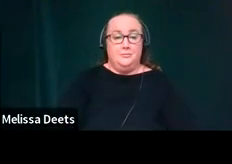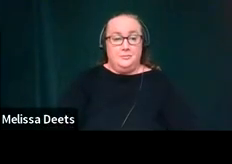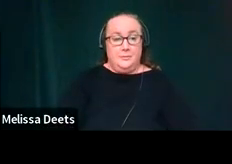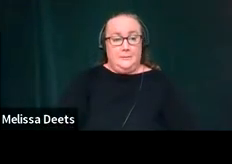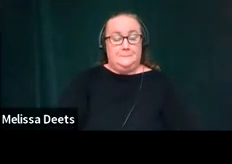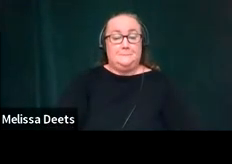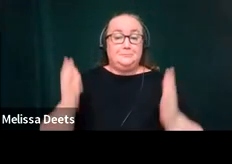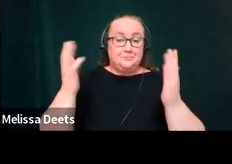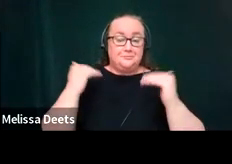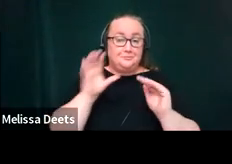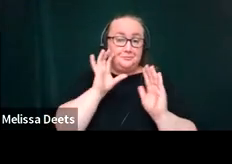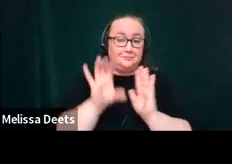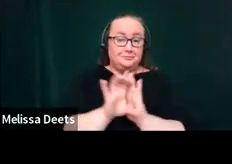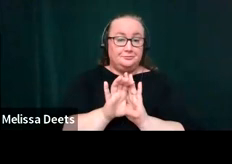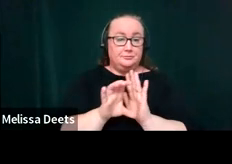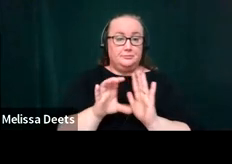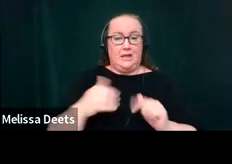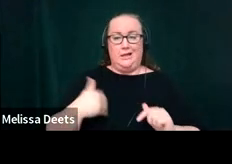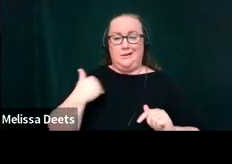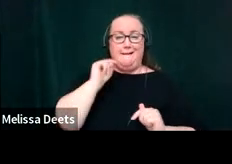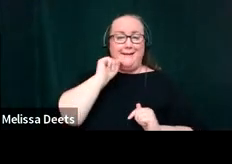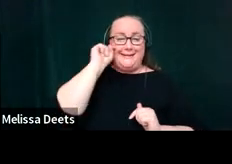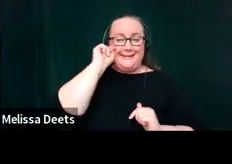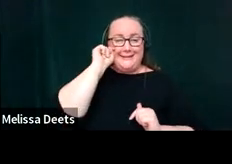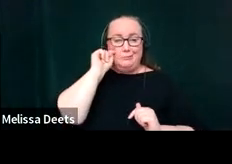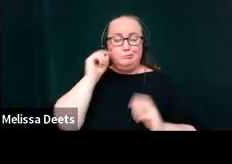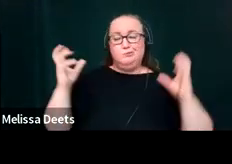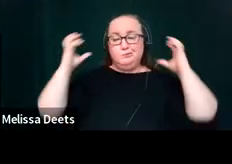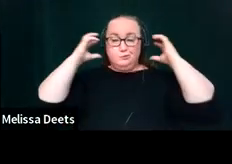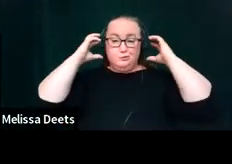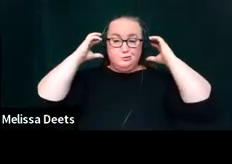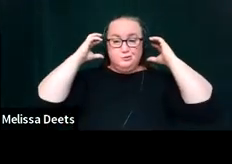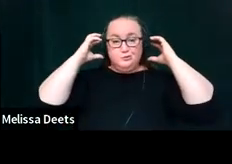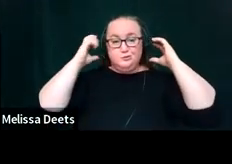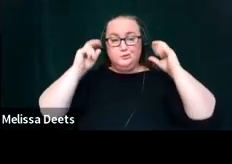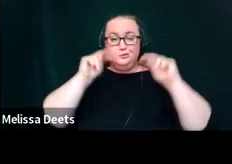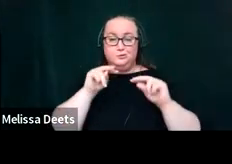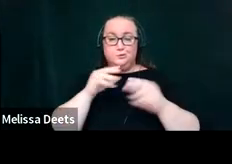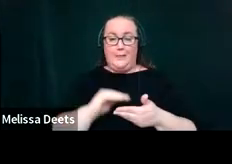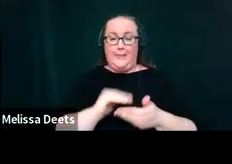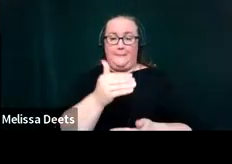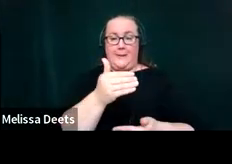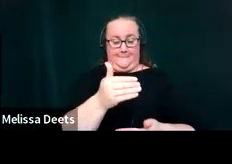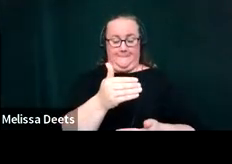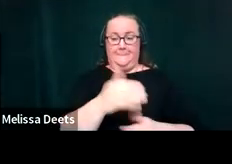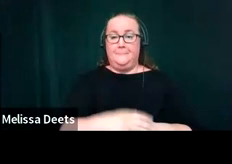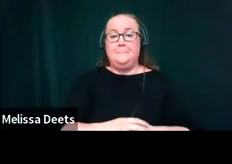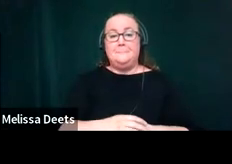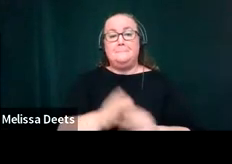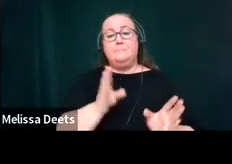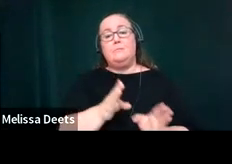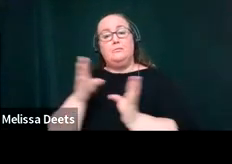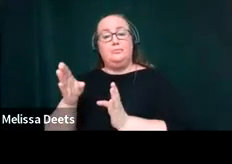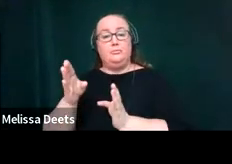My next slide shows a young teenager in headphones looking at his laptop, and it also shows